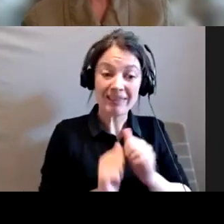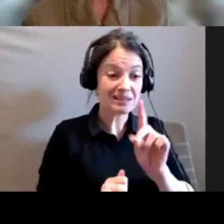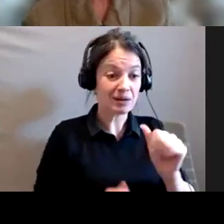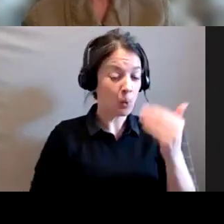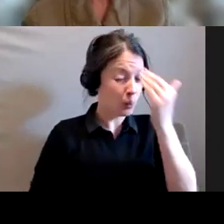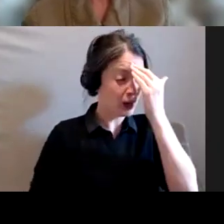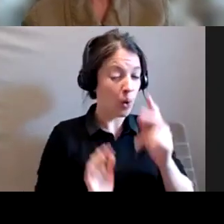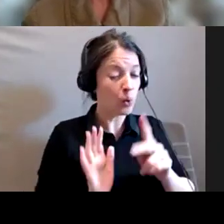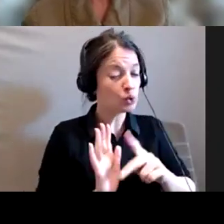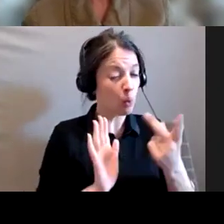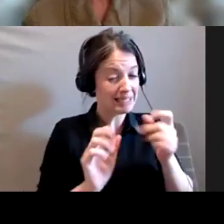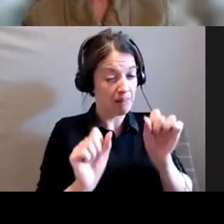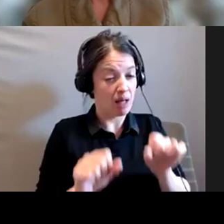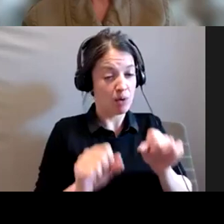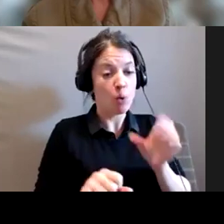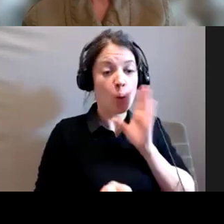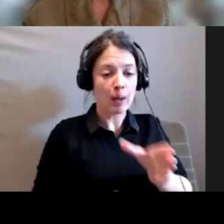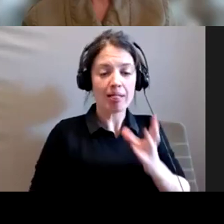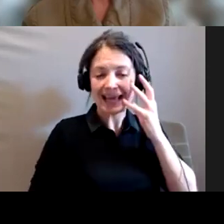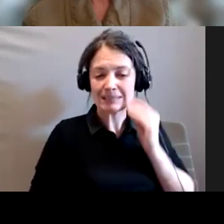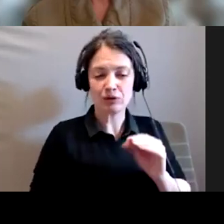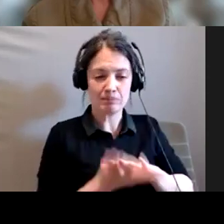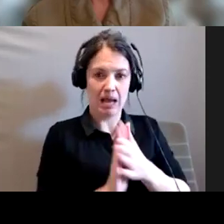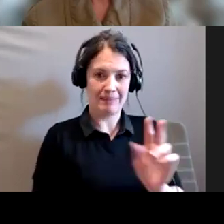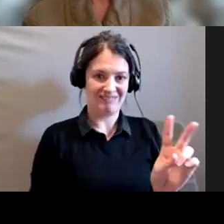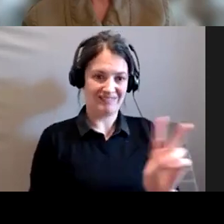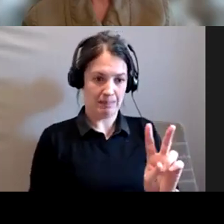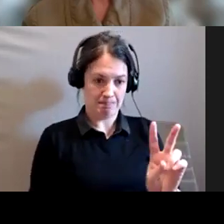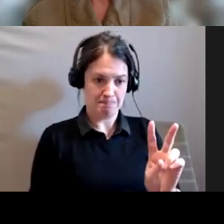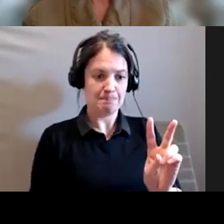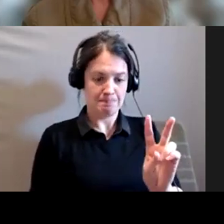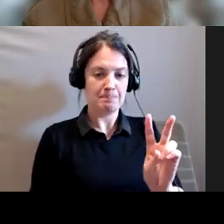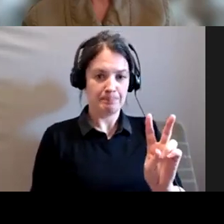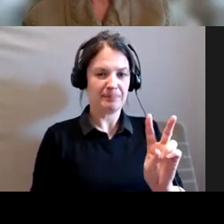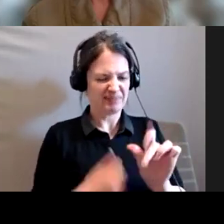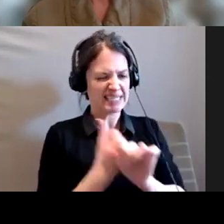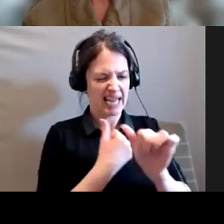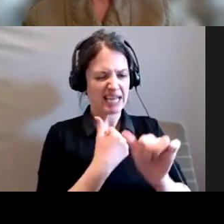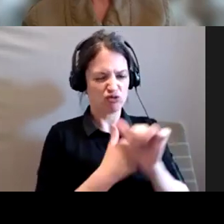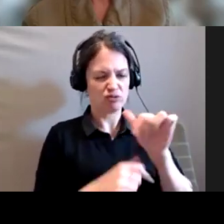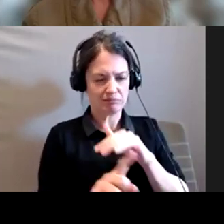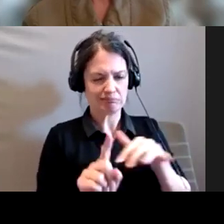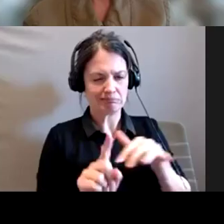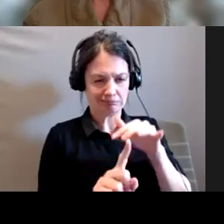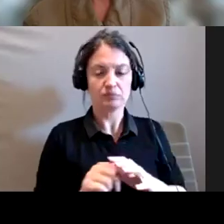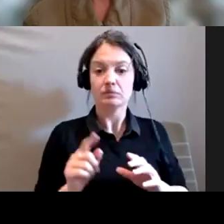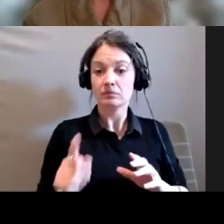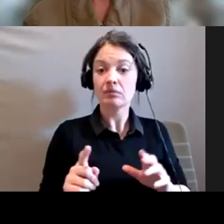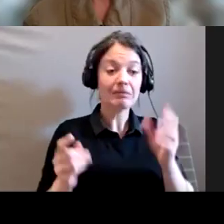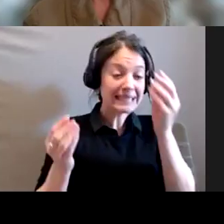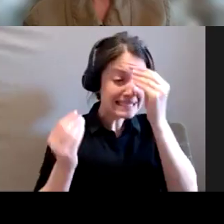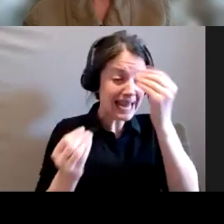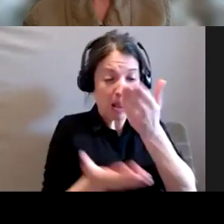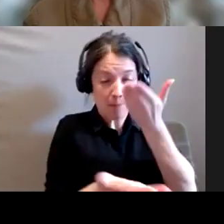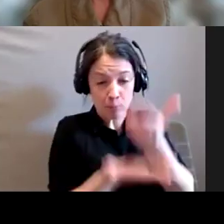experience violent victimization, because I want to make sure we always remind people that this is data, this isn't theory, and